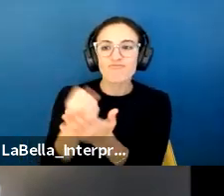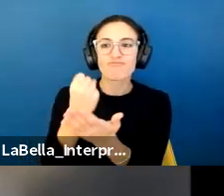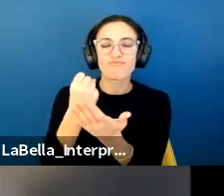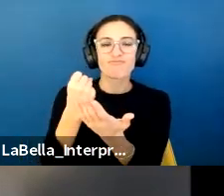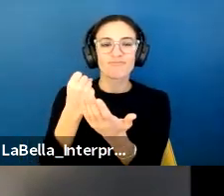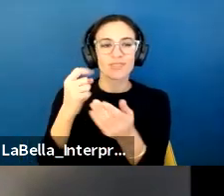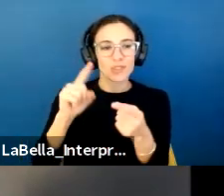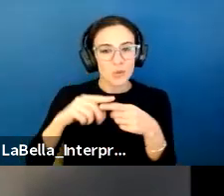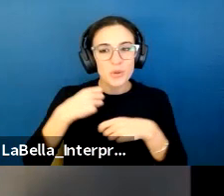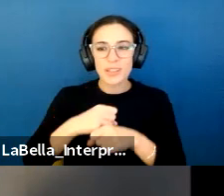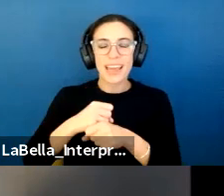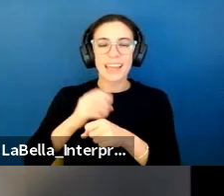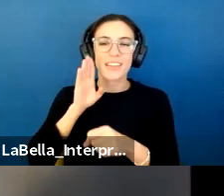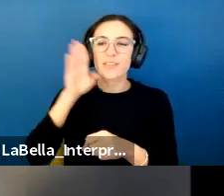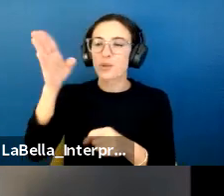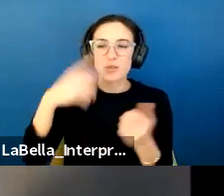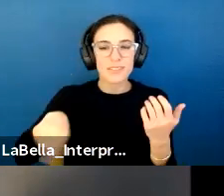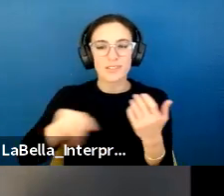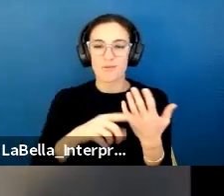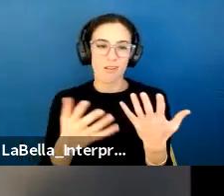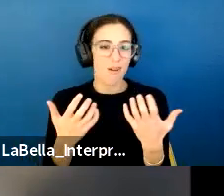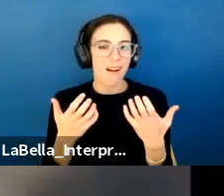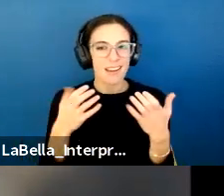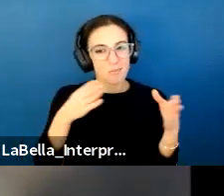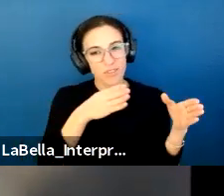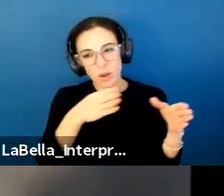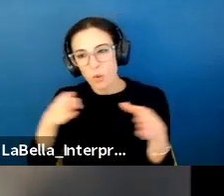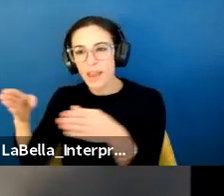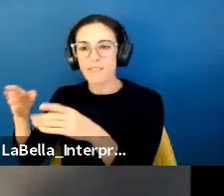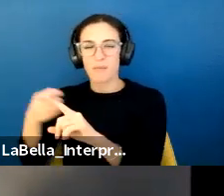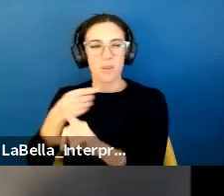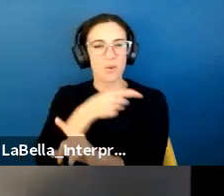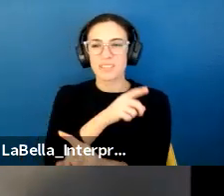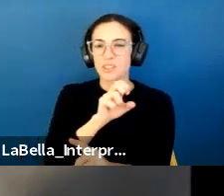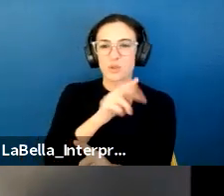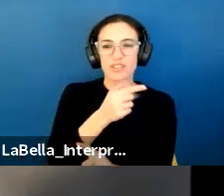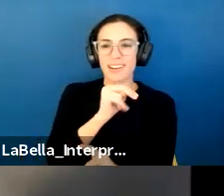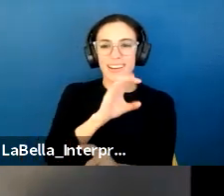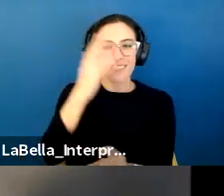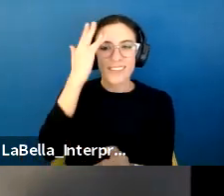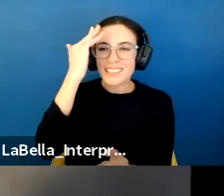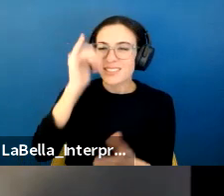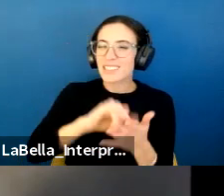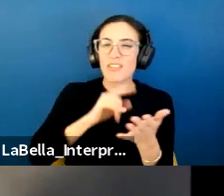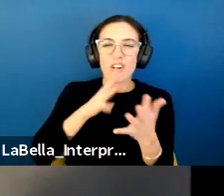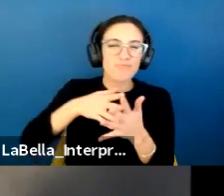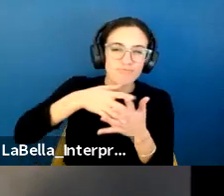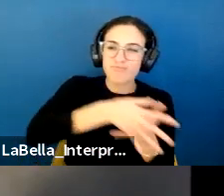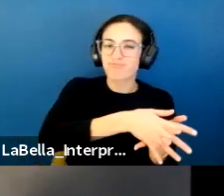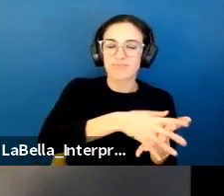eugenic policies, which you all so beautifully described, the way they are embedded in our health disparities and our criminal justice system